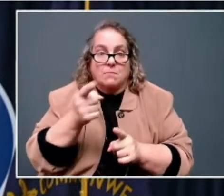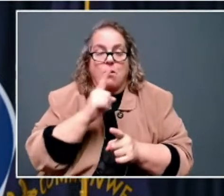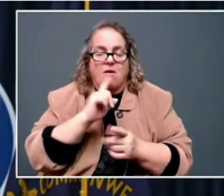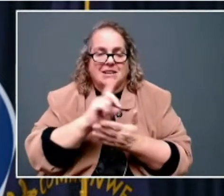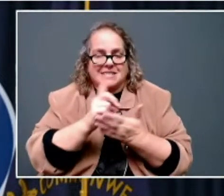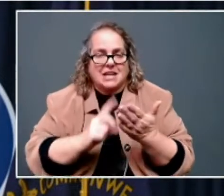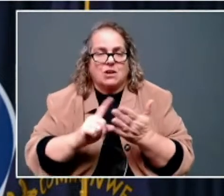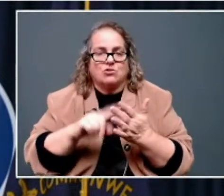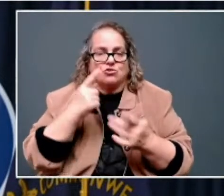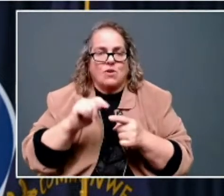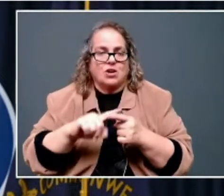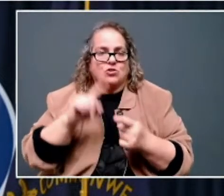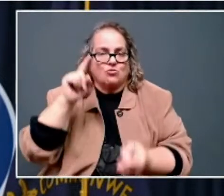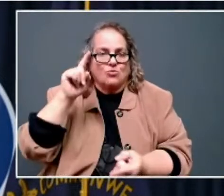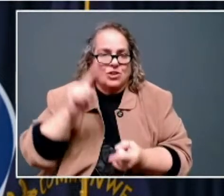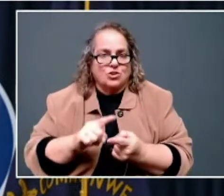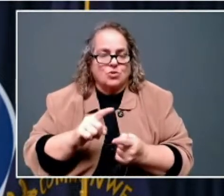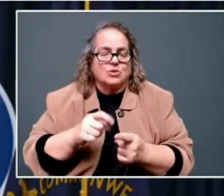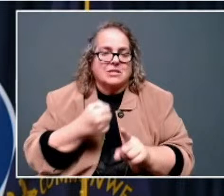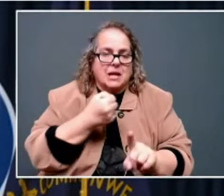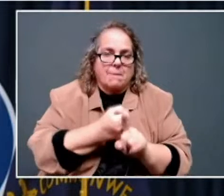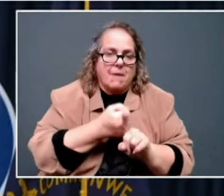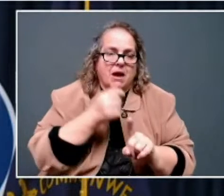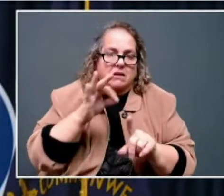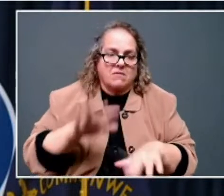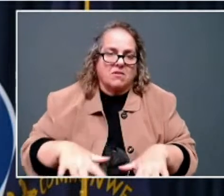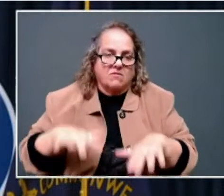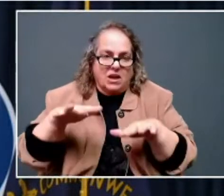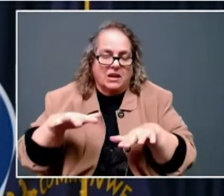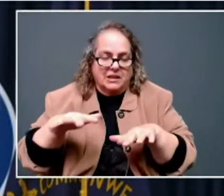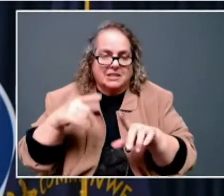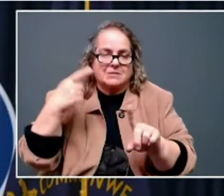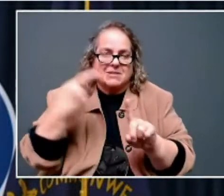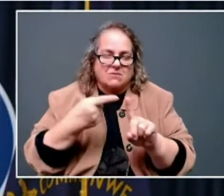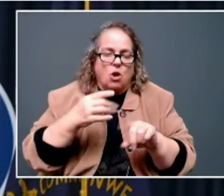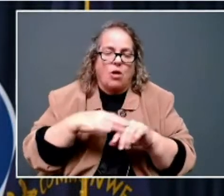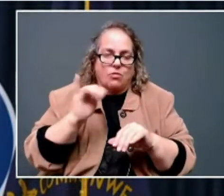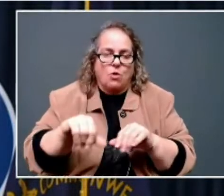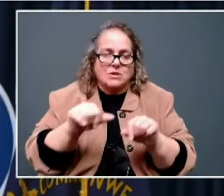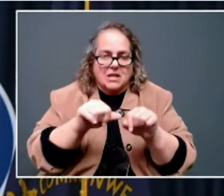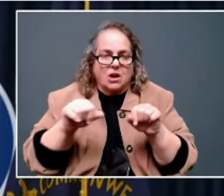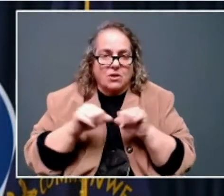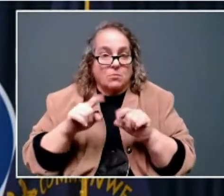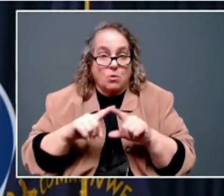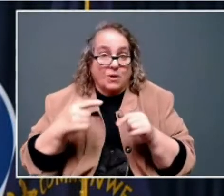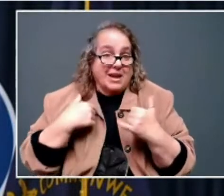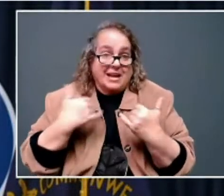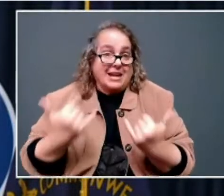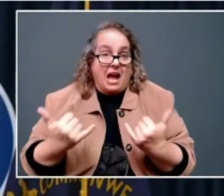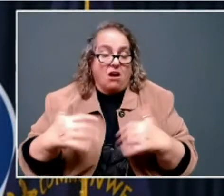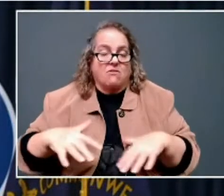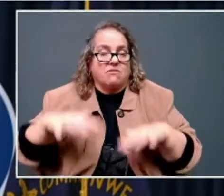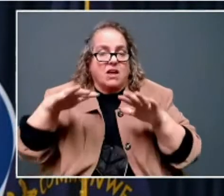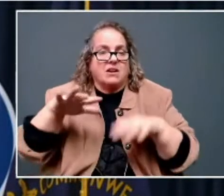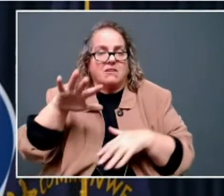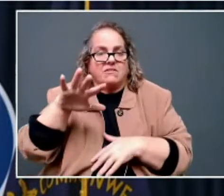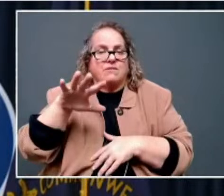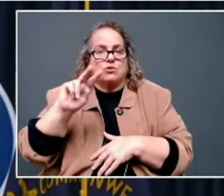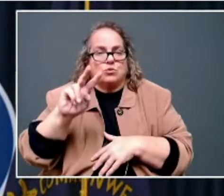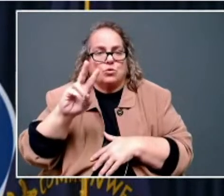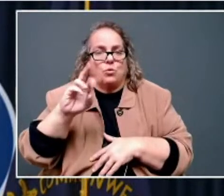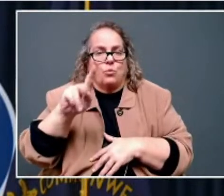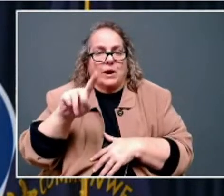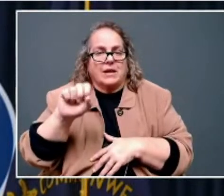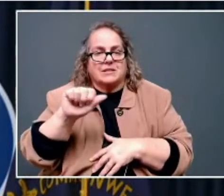impacts of flooding specifically on those areas. But we now flood 52 weeks a year. Do we have to do more